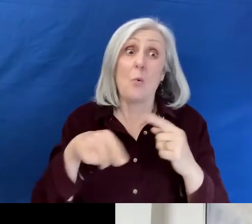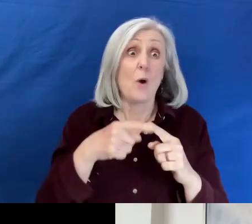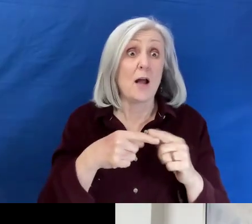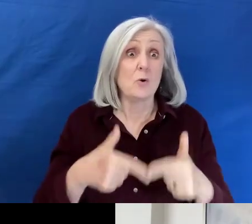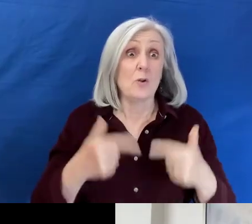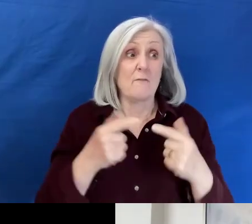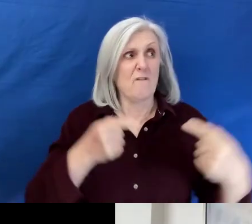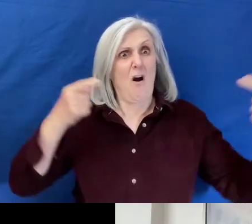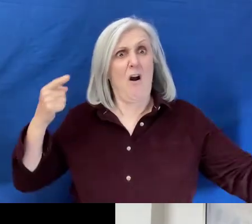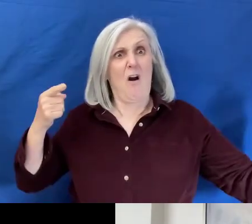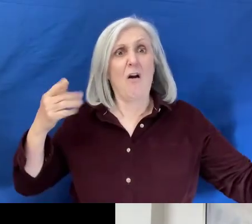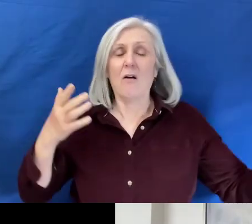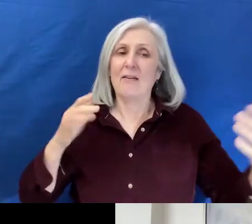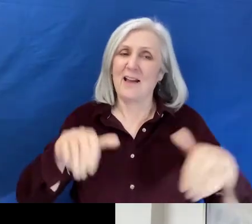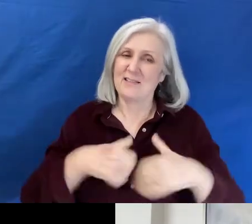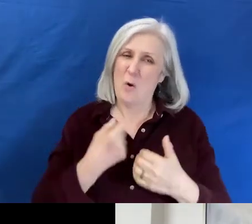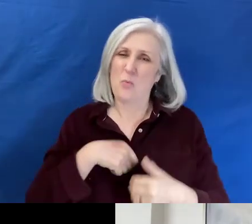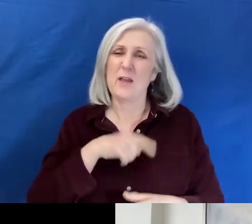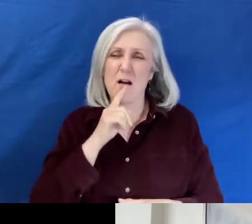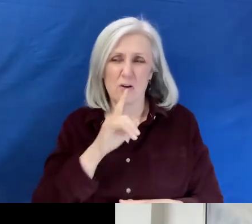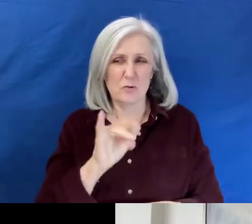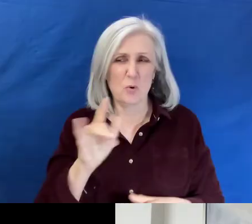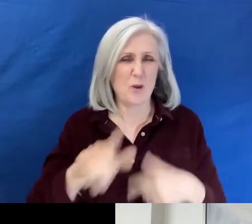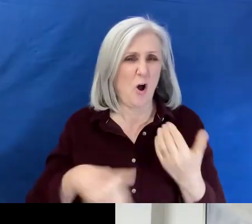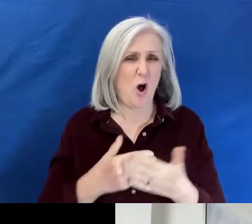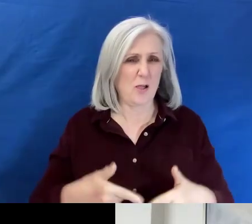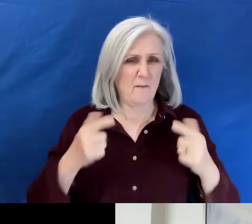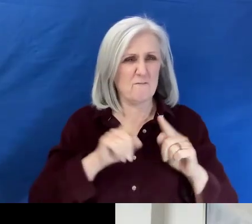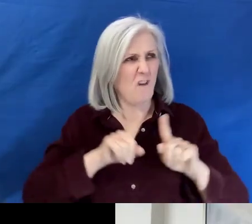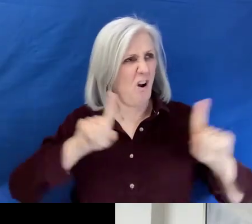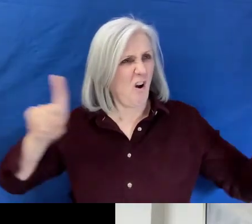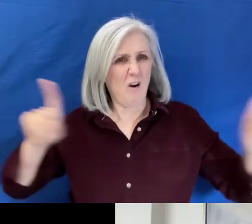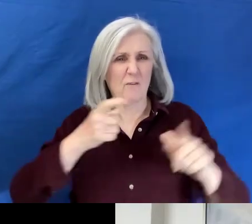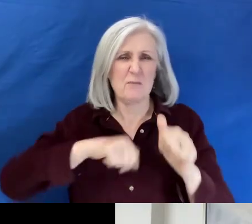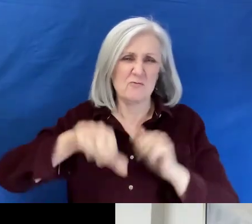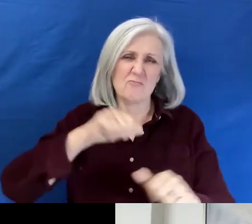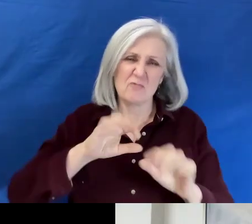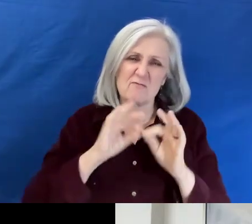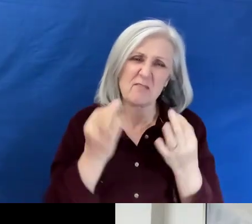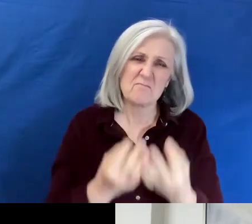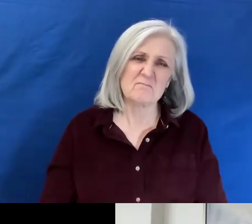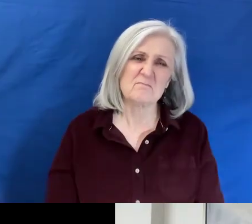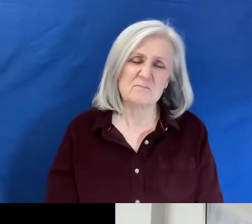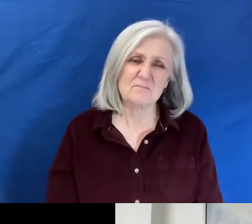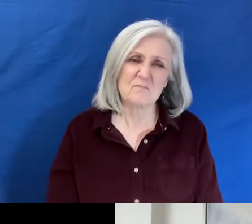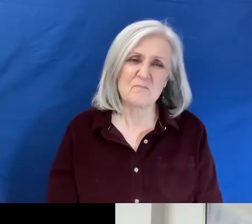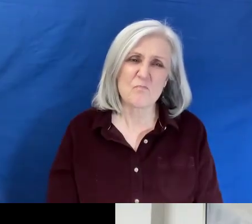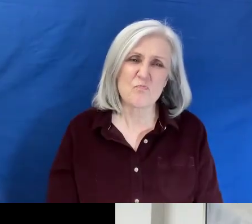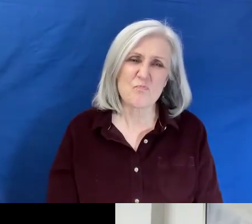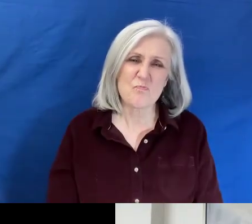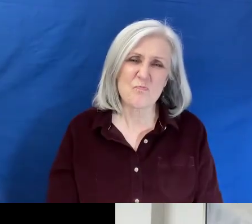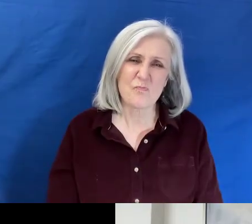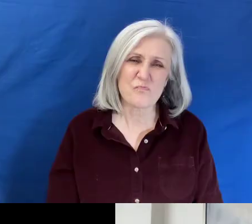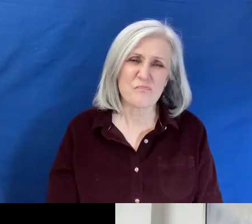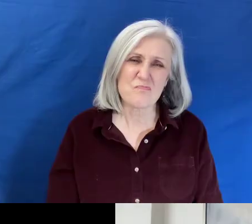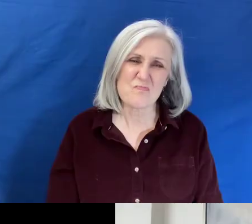which, that's how we are too. We just live far away from all of our families, so it's good. Stephanie, I'm It's going to important. Hawaii in the summer. So